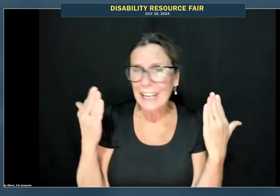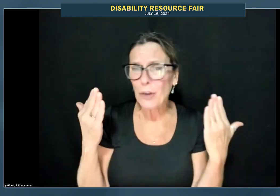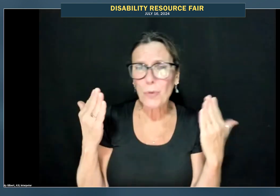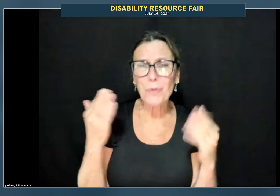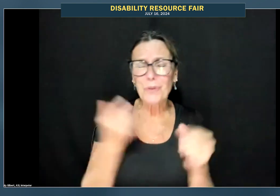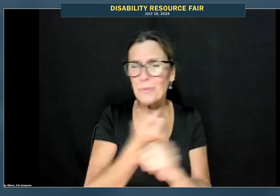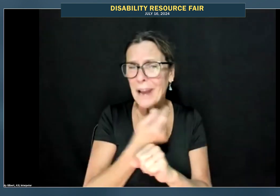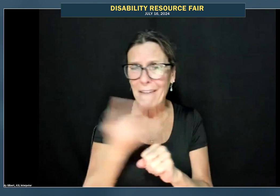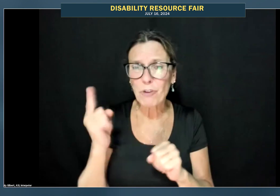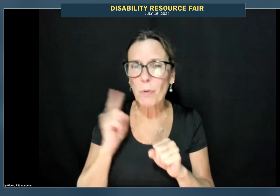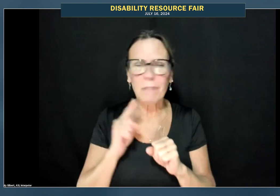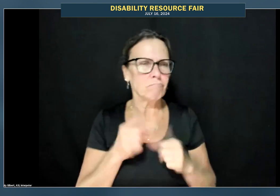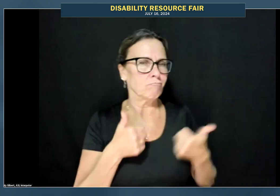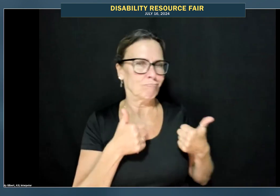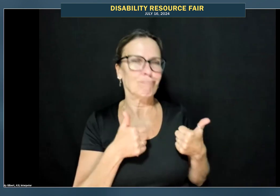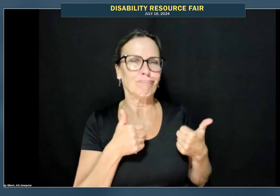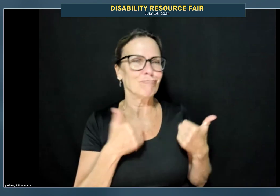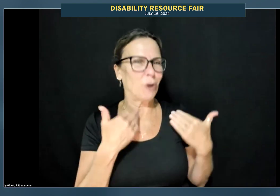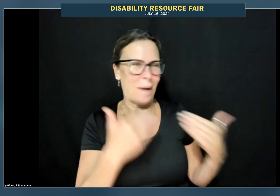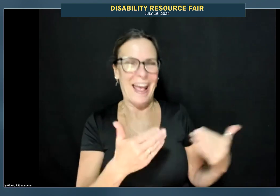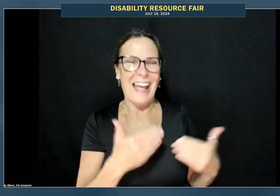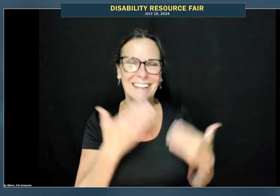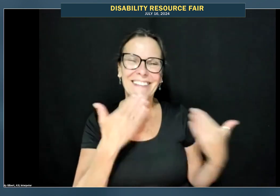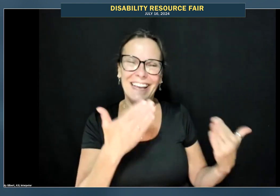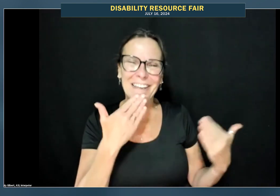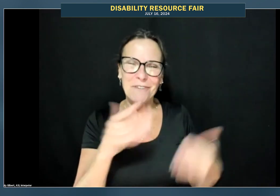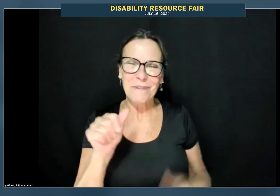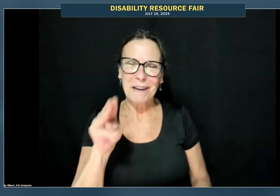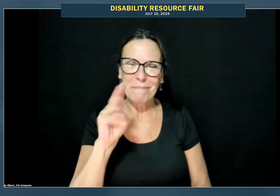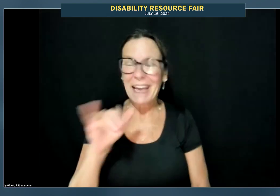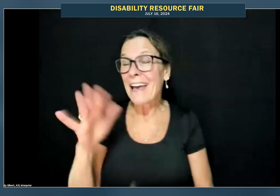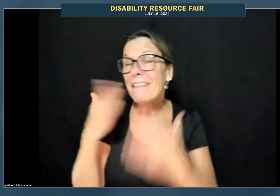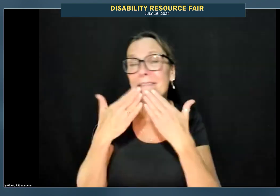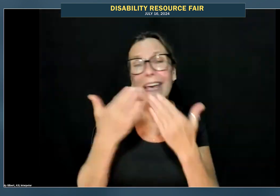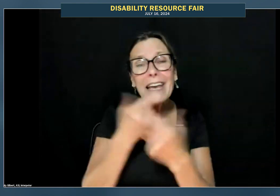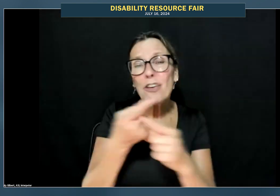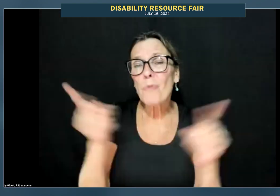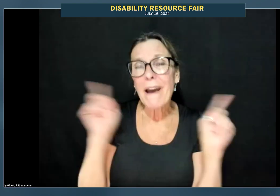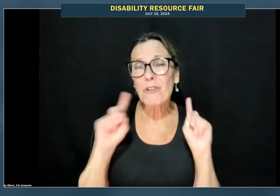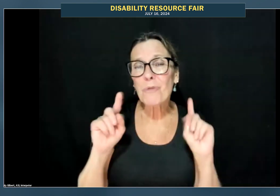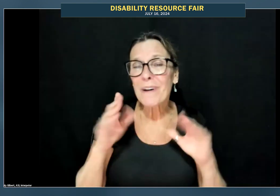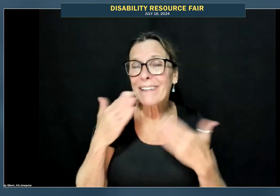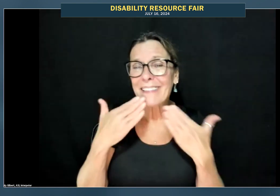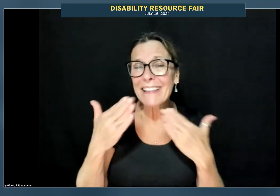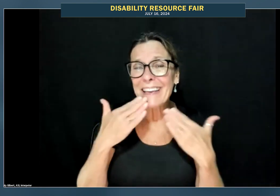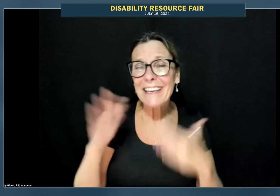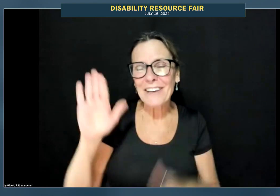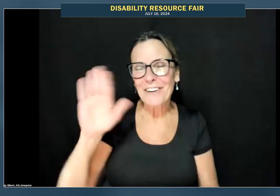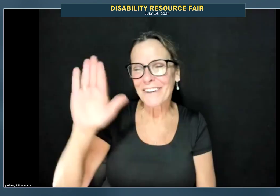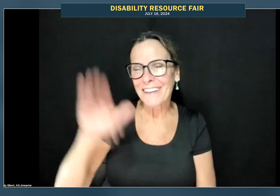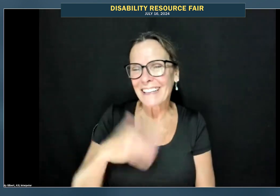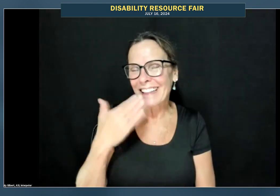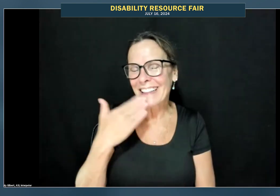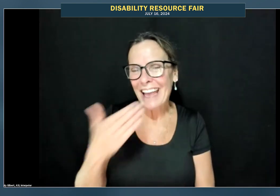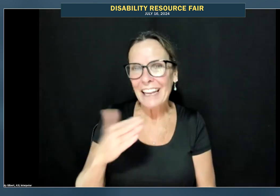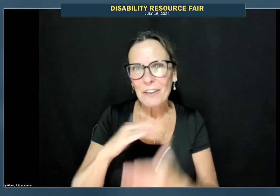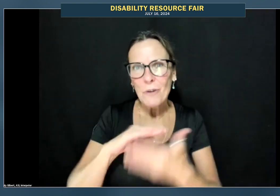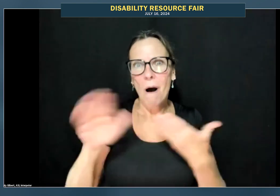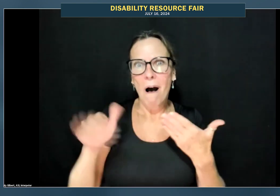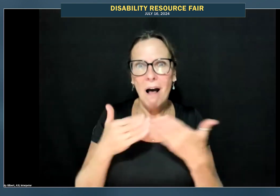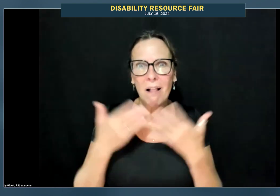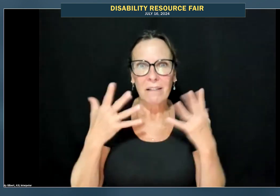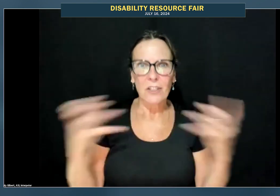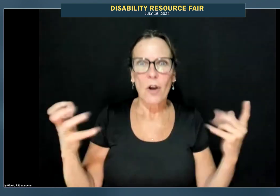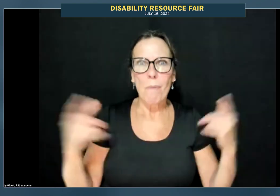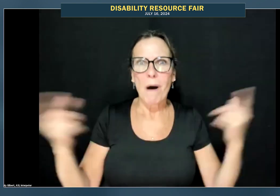everyone? Sounds great. Thank you, Amy. Thanks, everybody. Great, thanks. Yeah, thank you all so very much for being